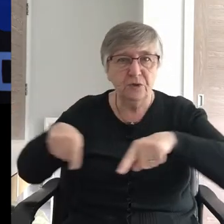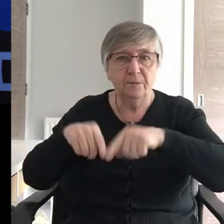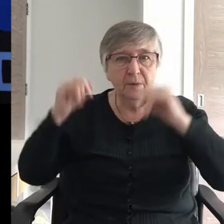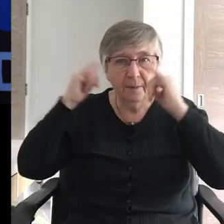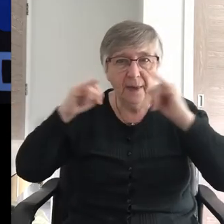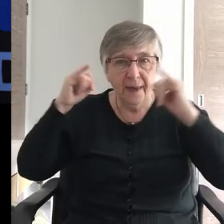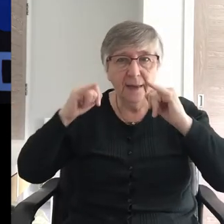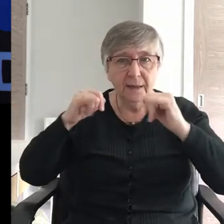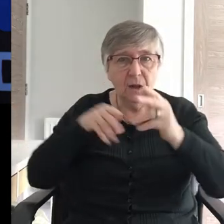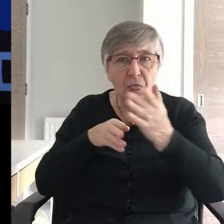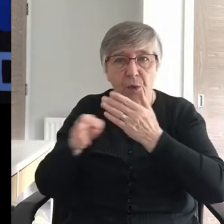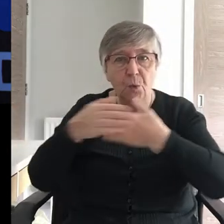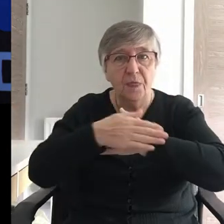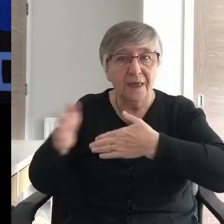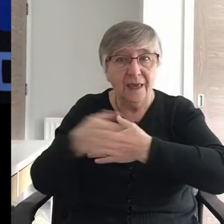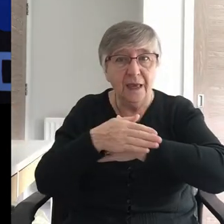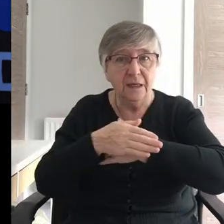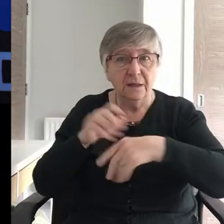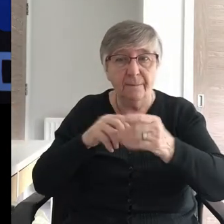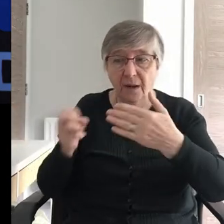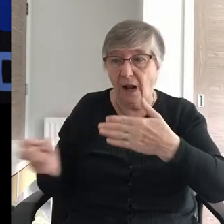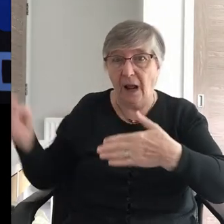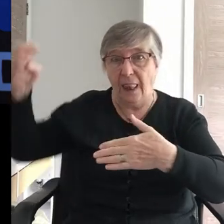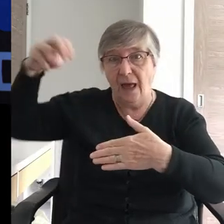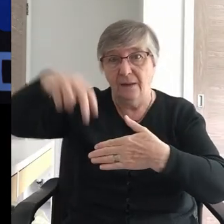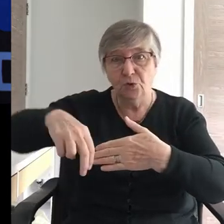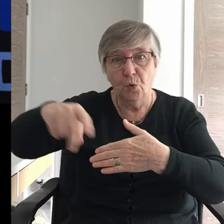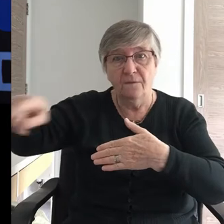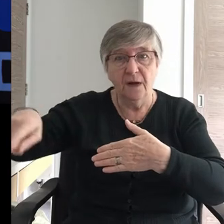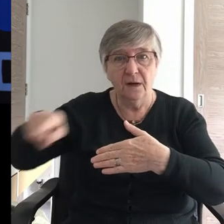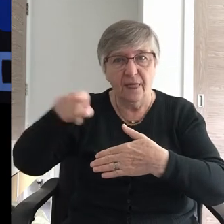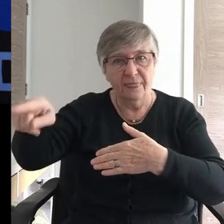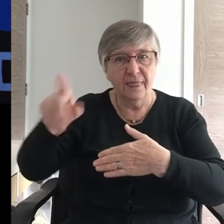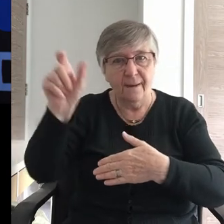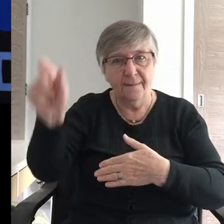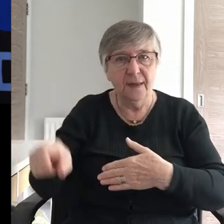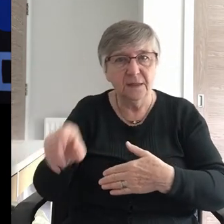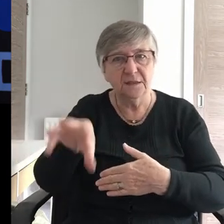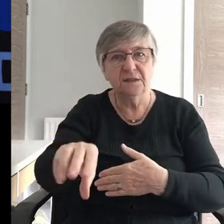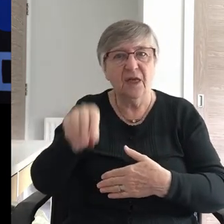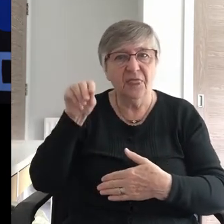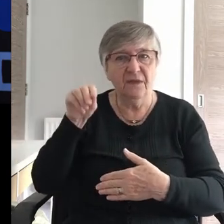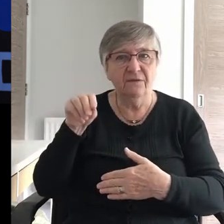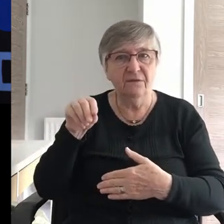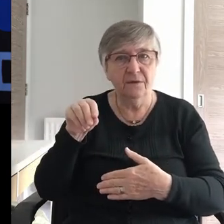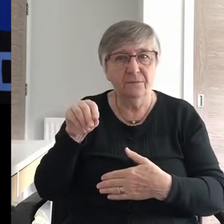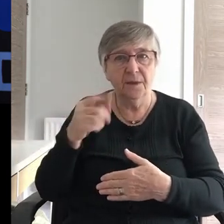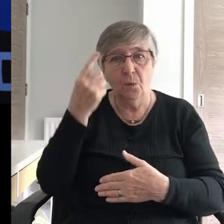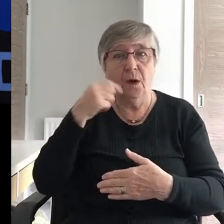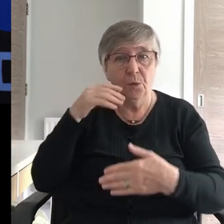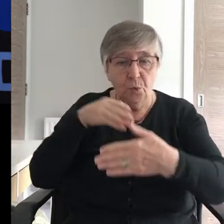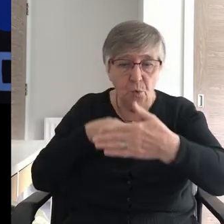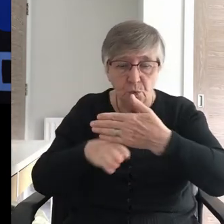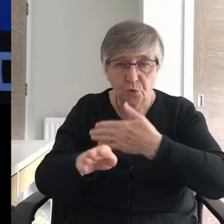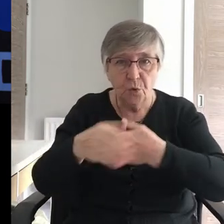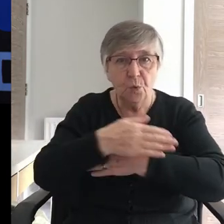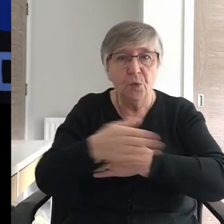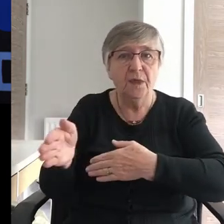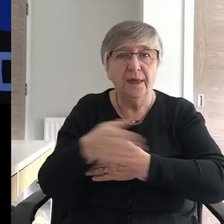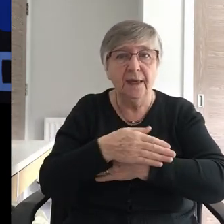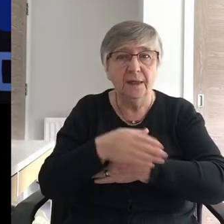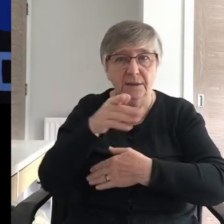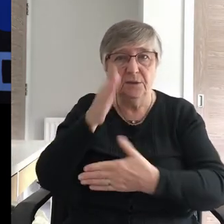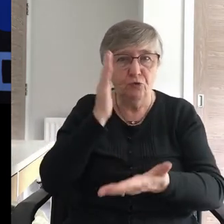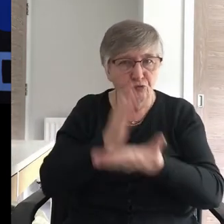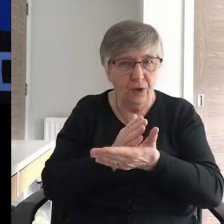gate, but climbs in by some other way, is a thief and a robber. The one who enters by the gate is the